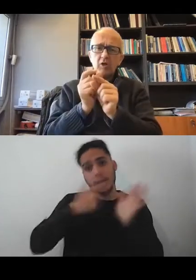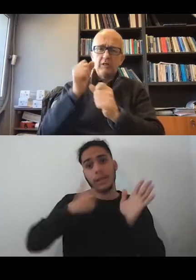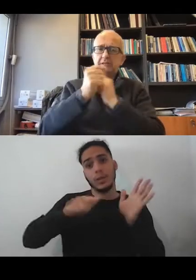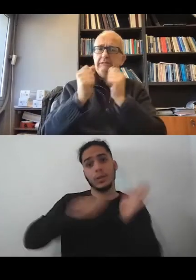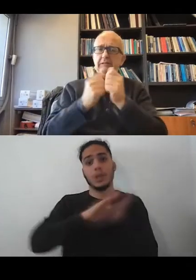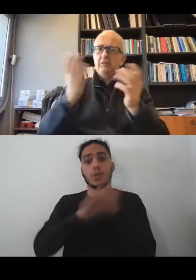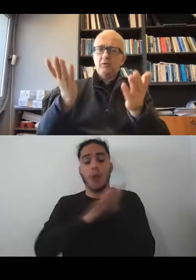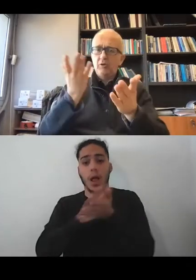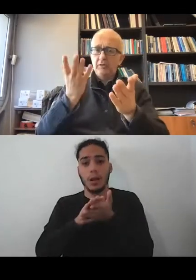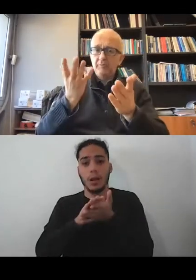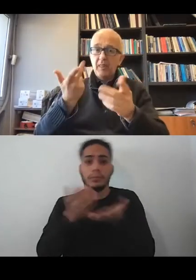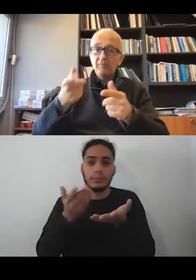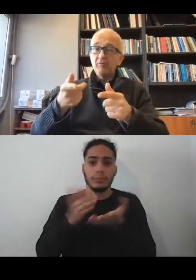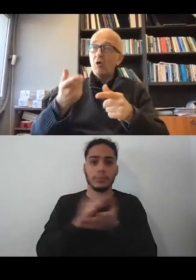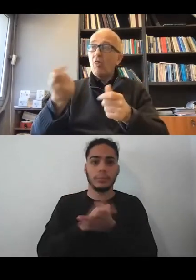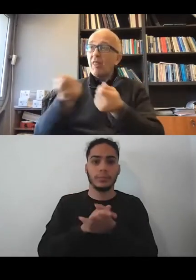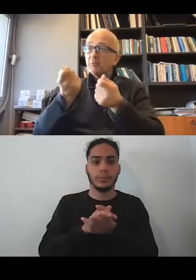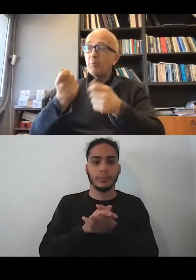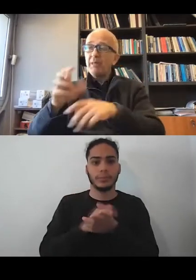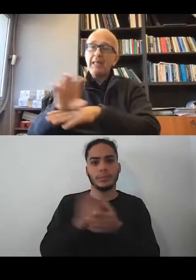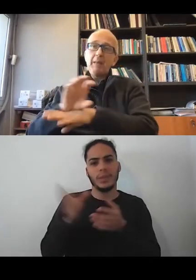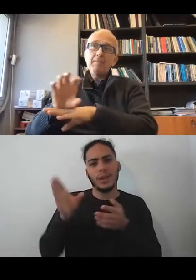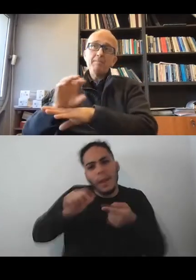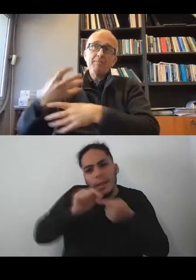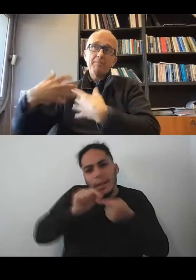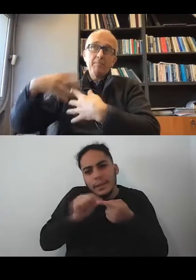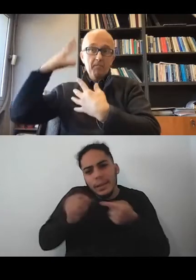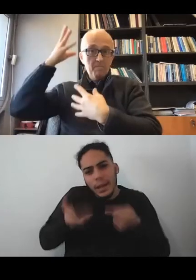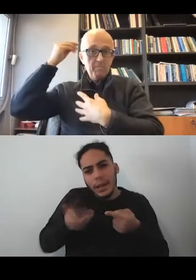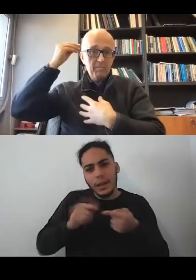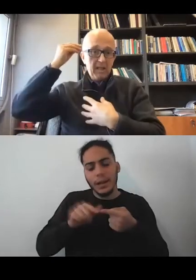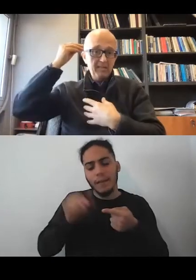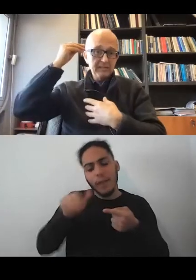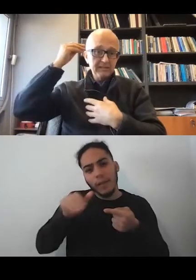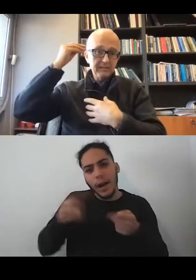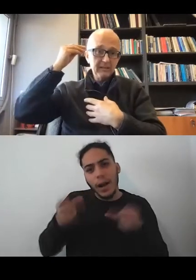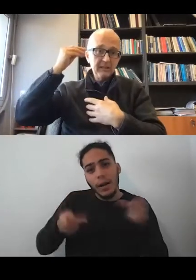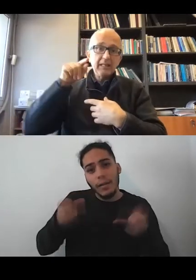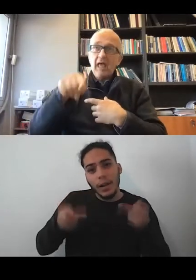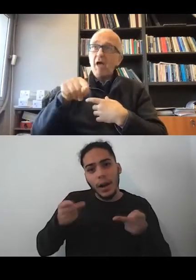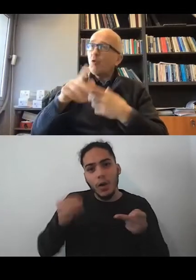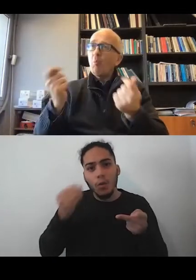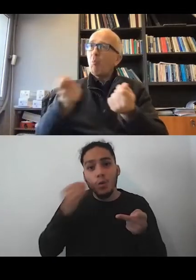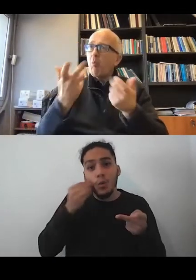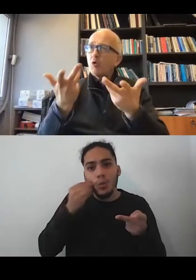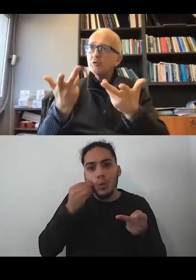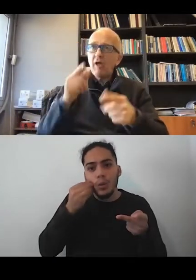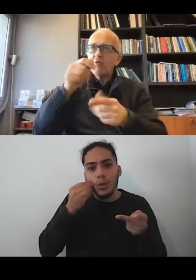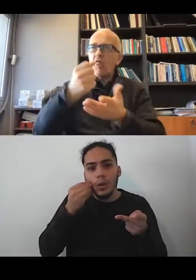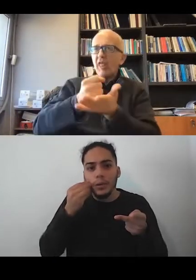And to be more specific, it will evaluate the hand shapes,